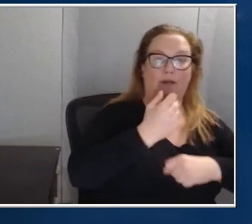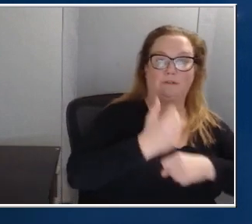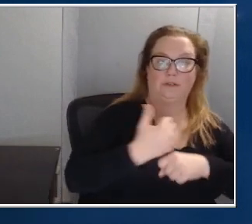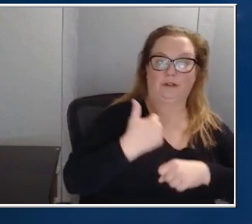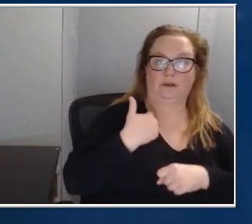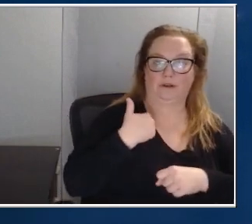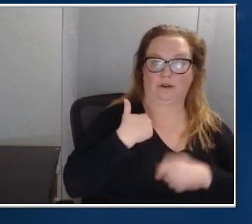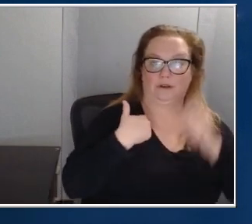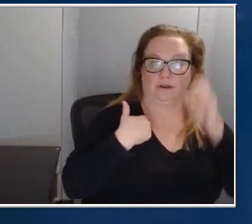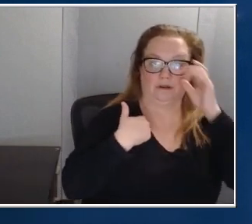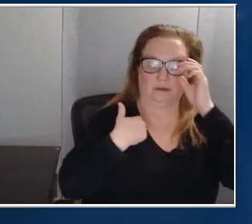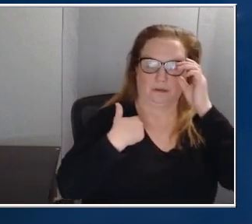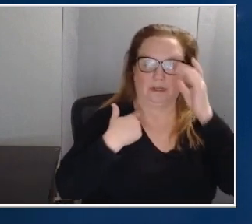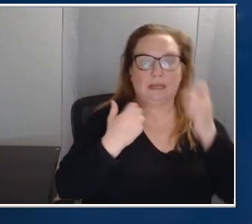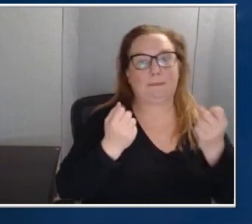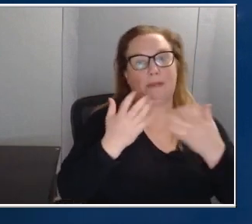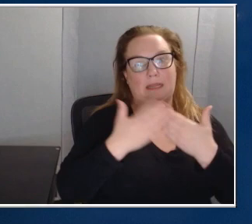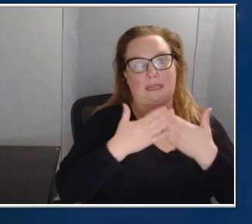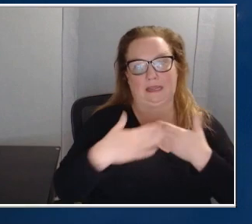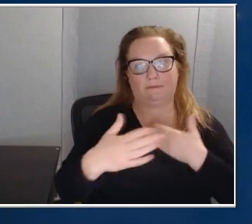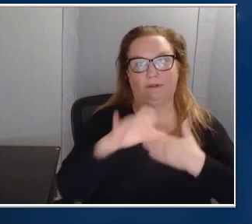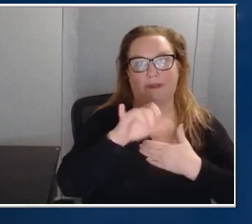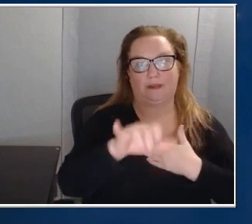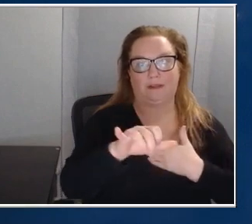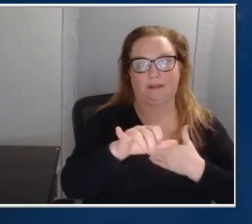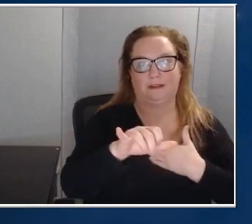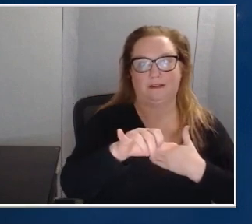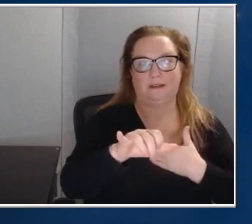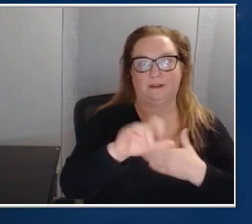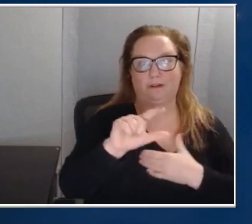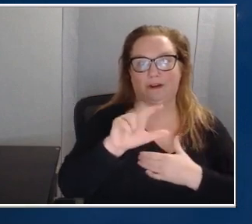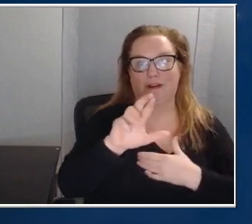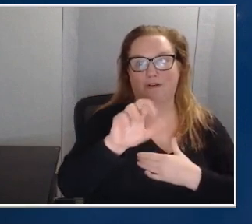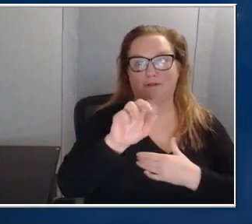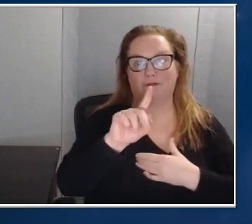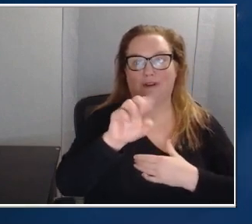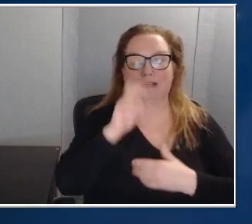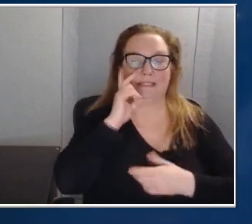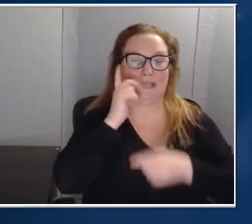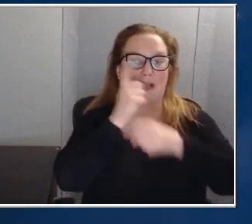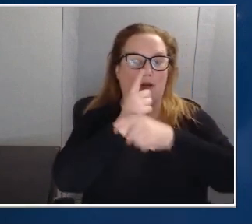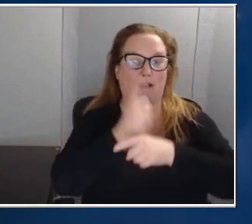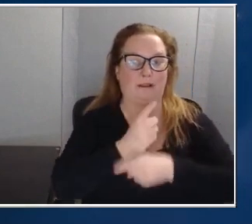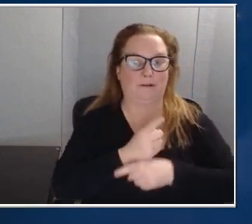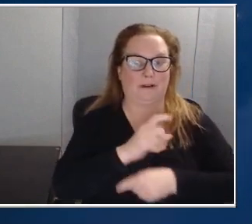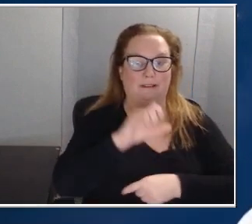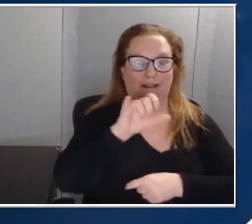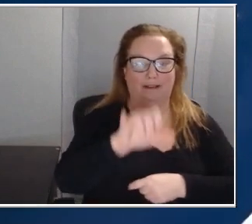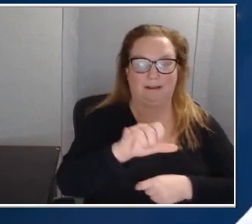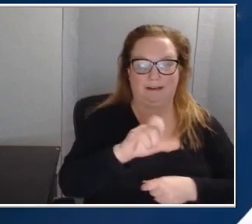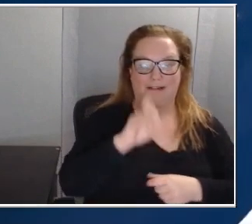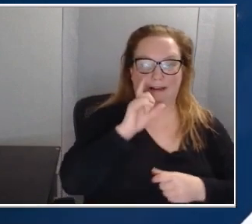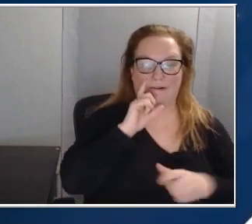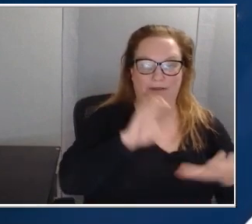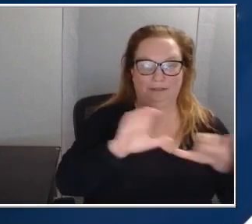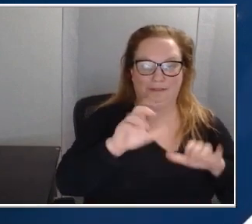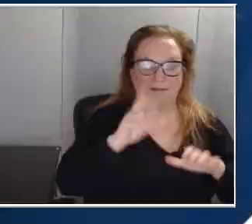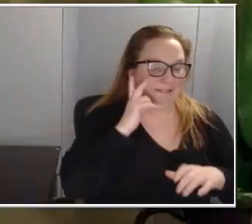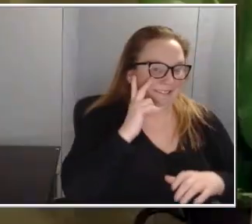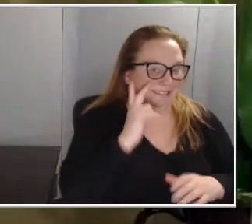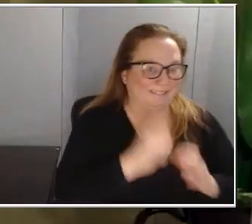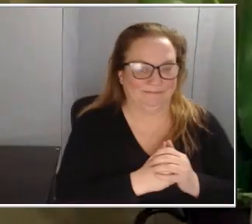more after that. And by the way, you're going to get a grade at the end of this. We're going to see how accurate you were. I don't know how you're going to do. We'll find out. All